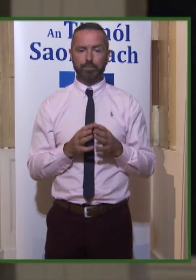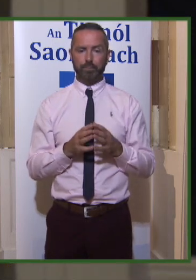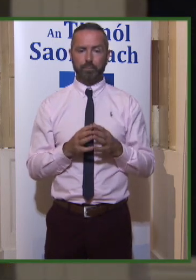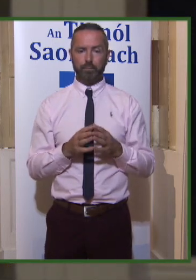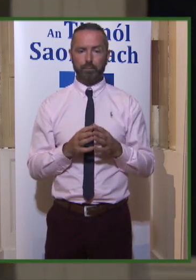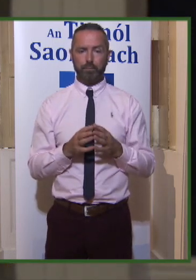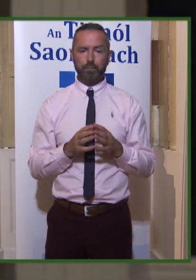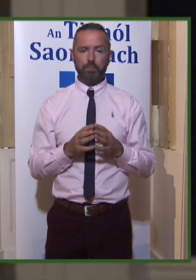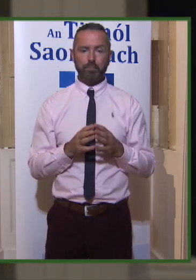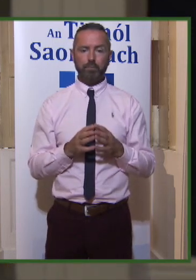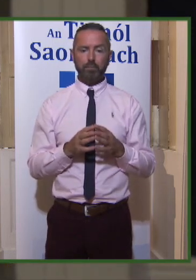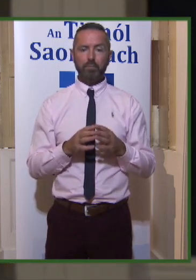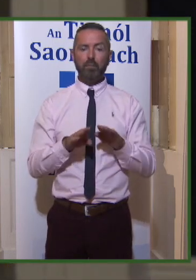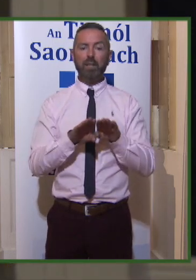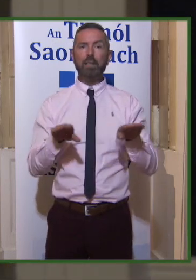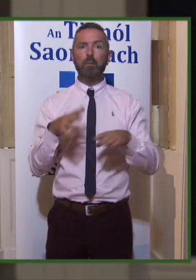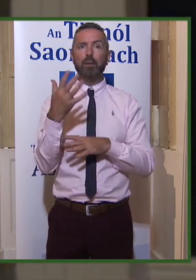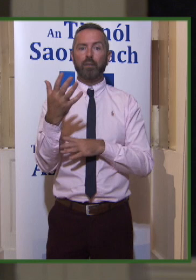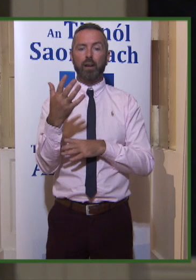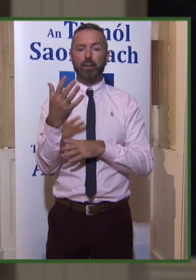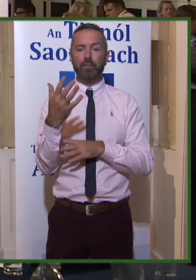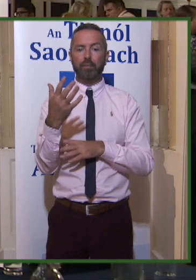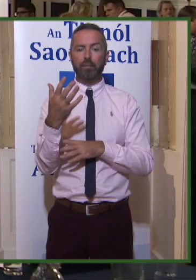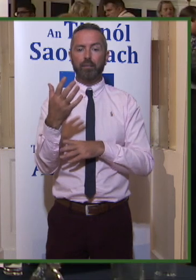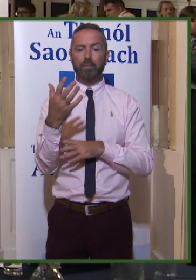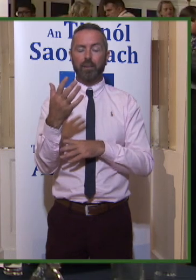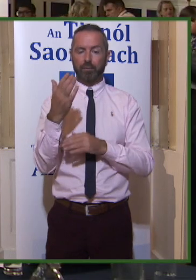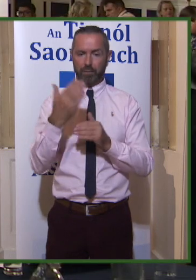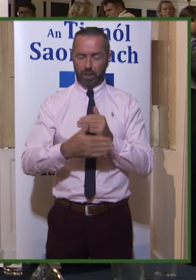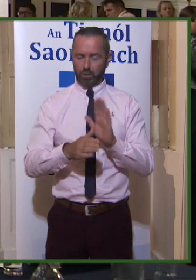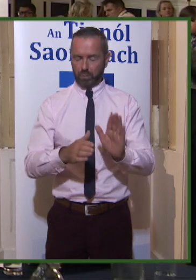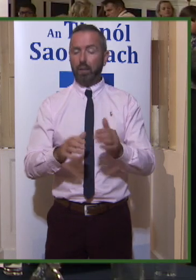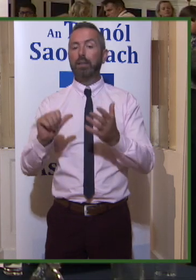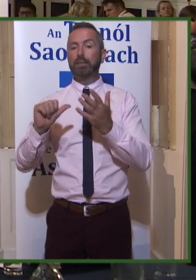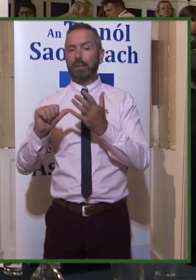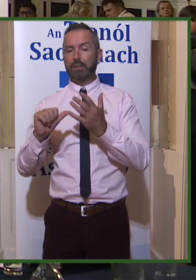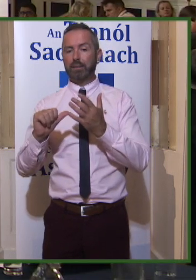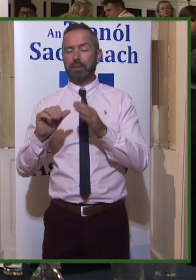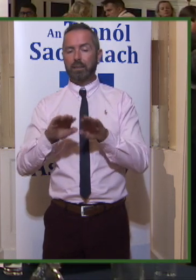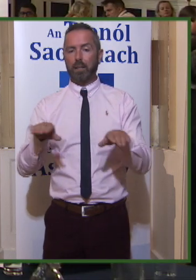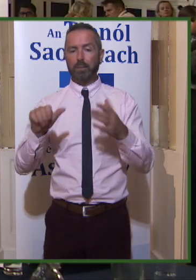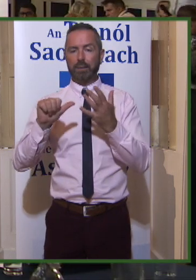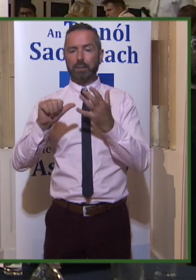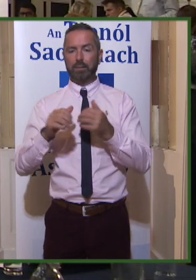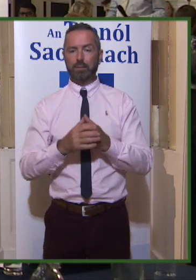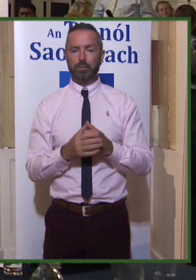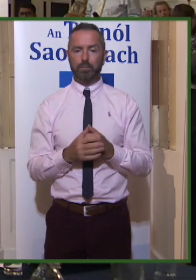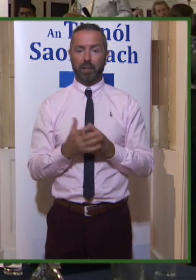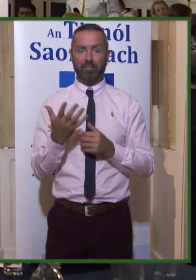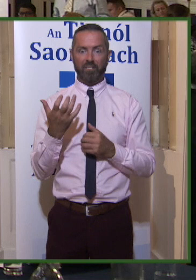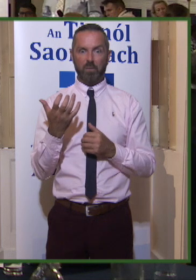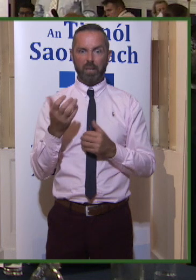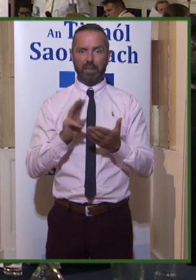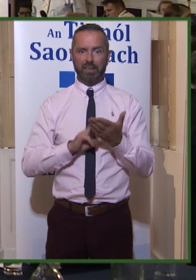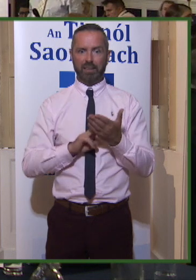table 5. Now table 6. And we've now 5 minutes left. Table 6.